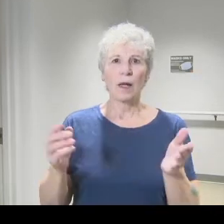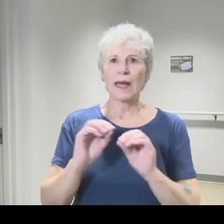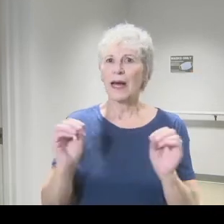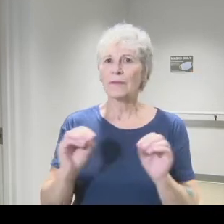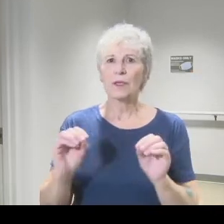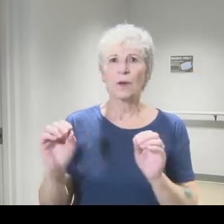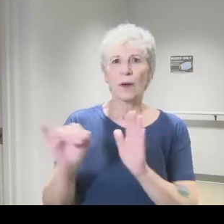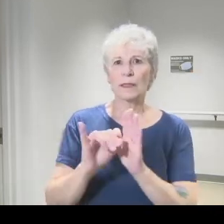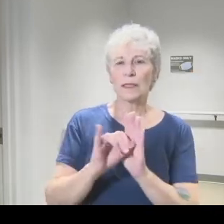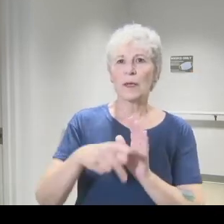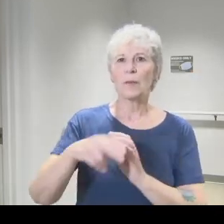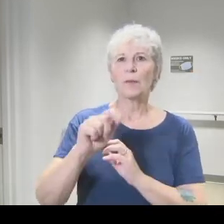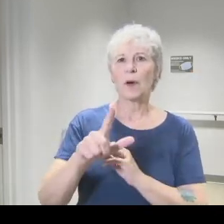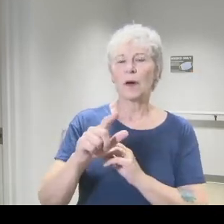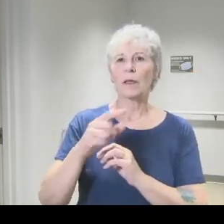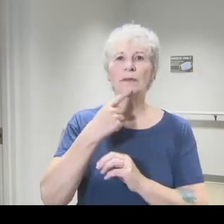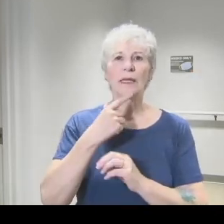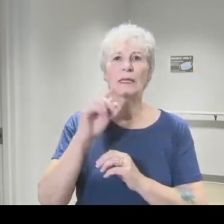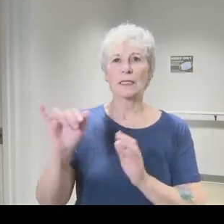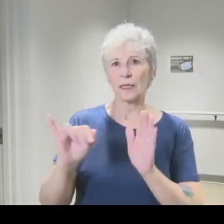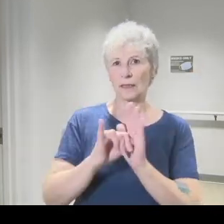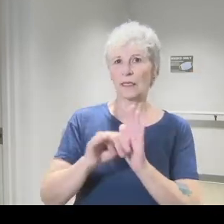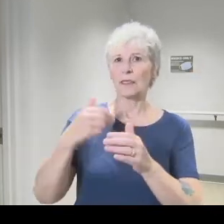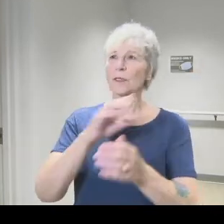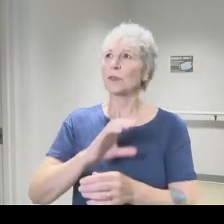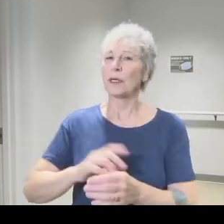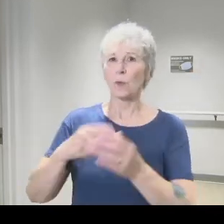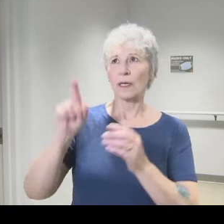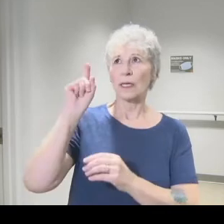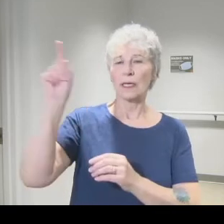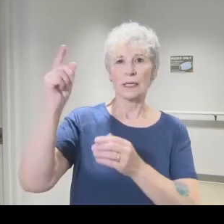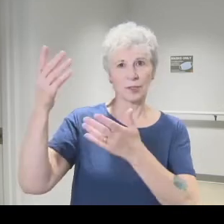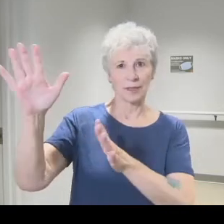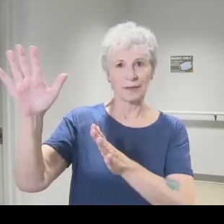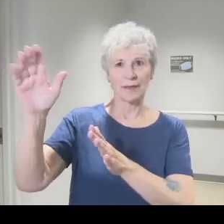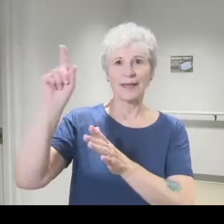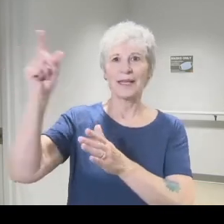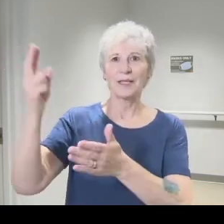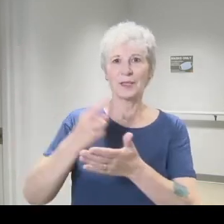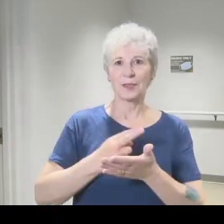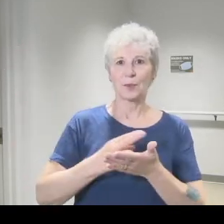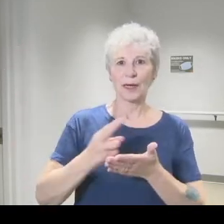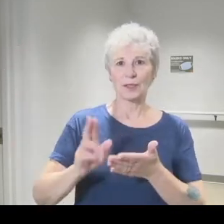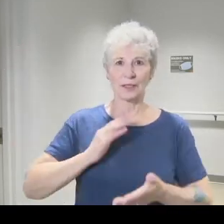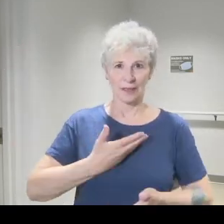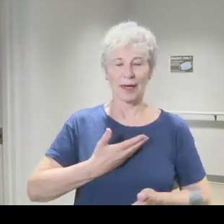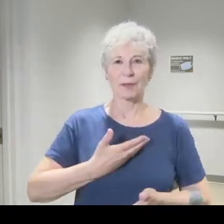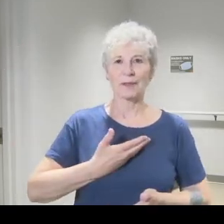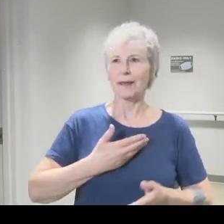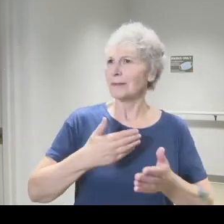What Paul is saying, your identity is in Christ and what he's done, right? We get his righteousness. It doesn't